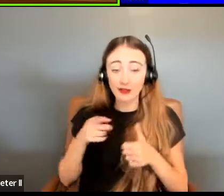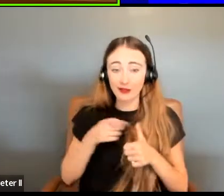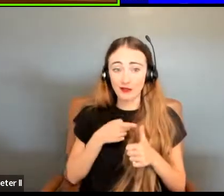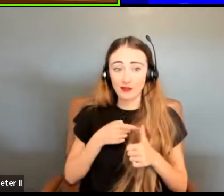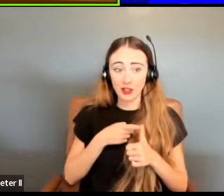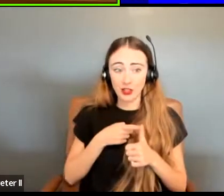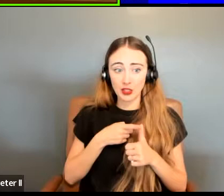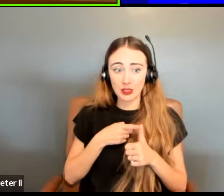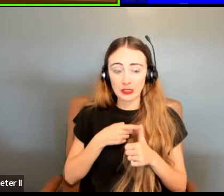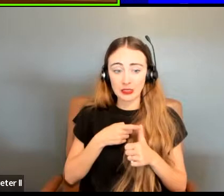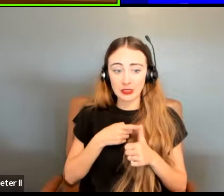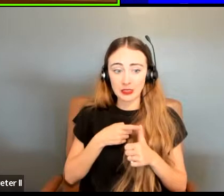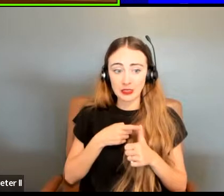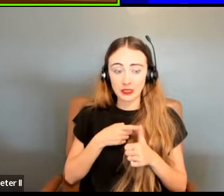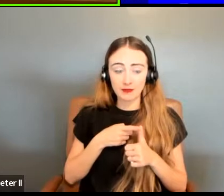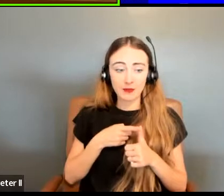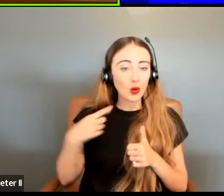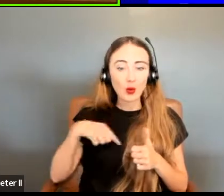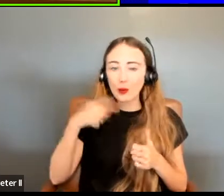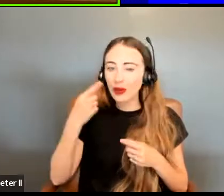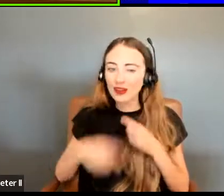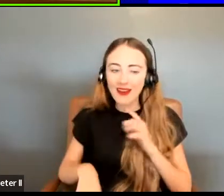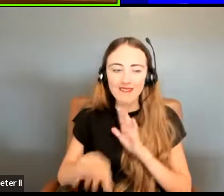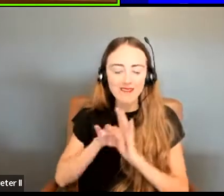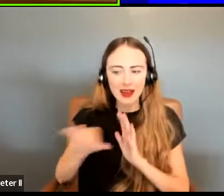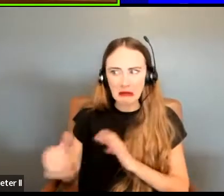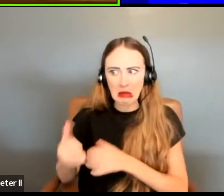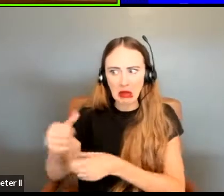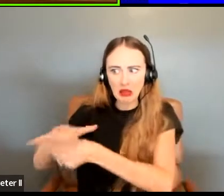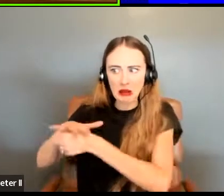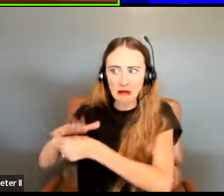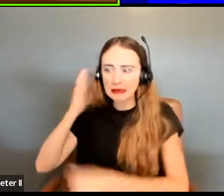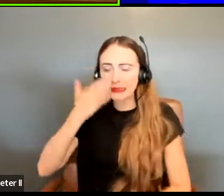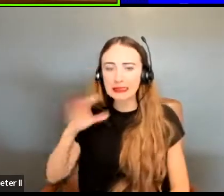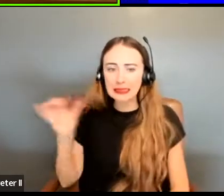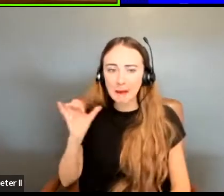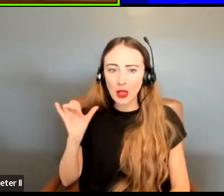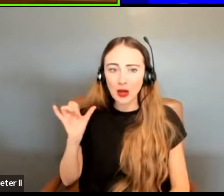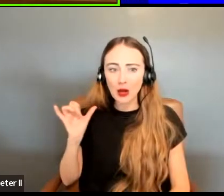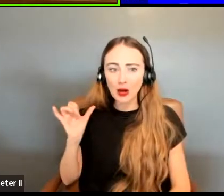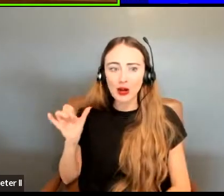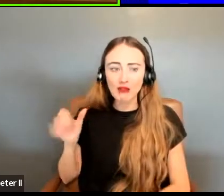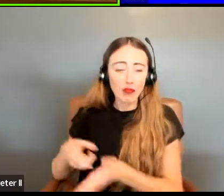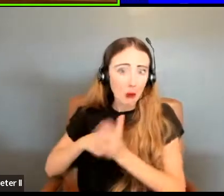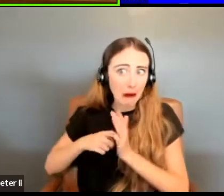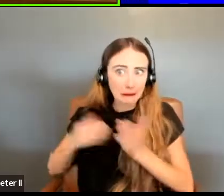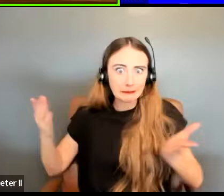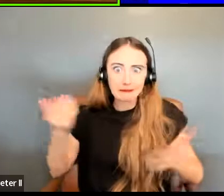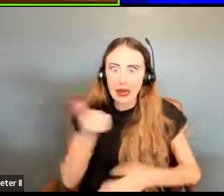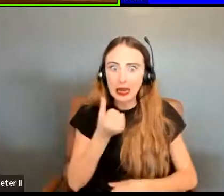committee could not find another jurisdiction with a similar requirement in the country.